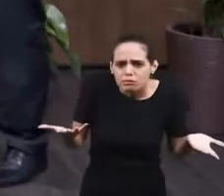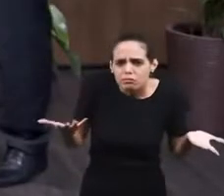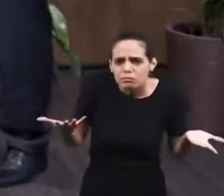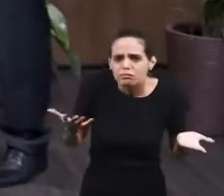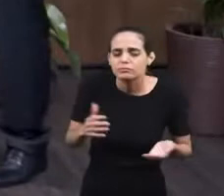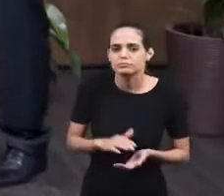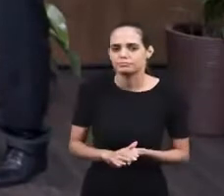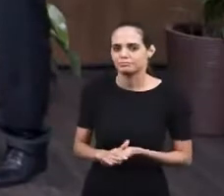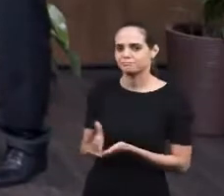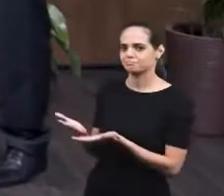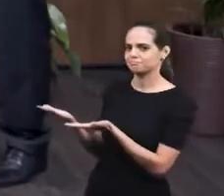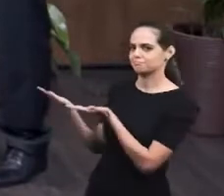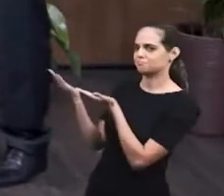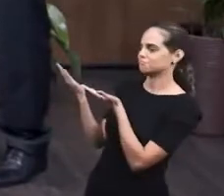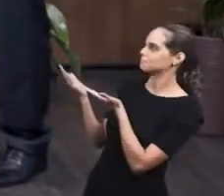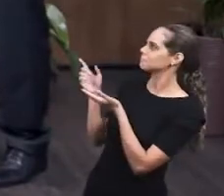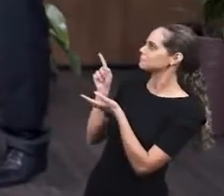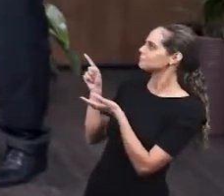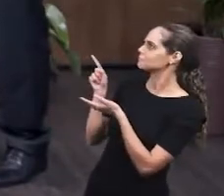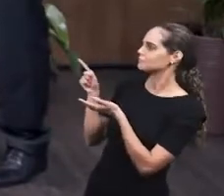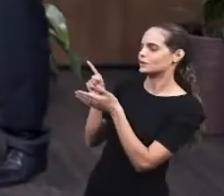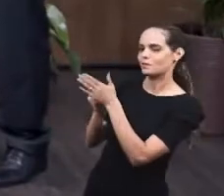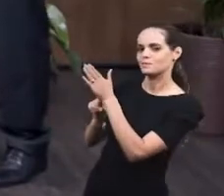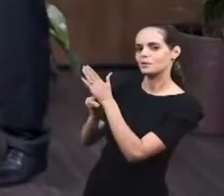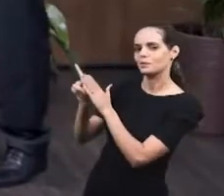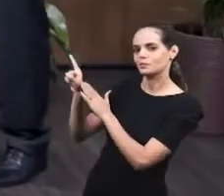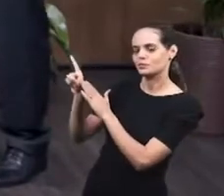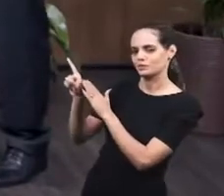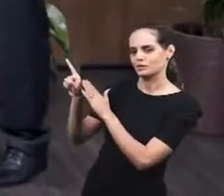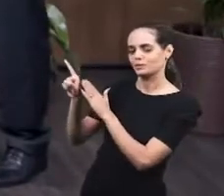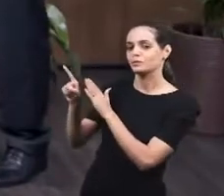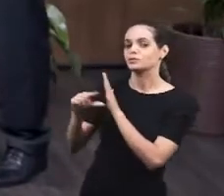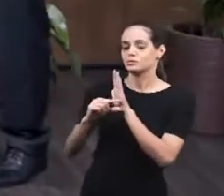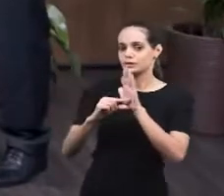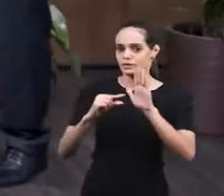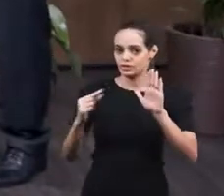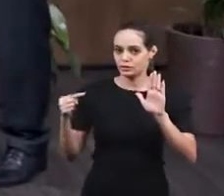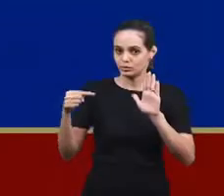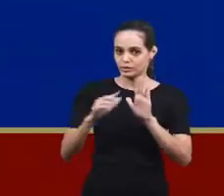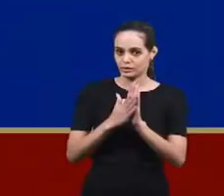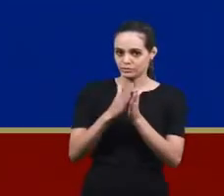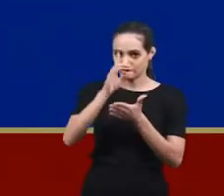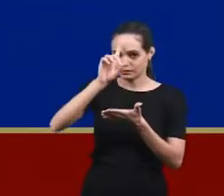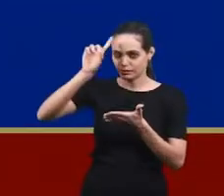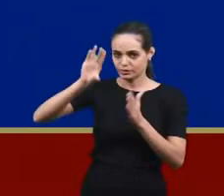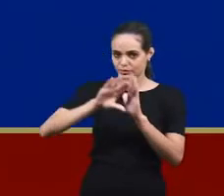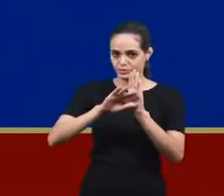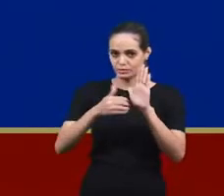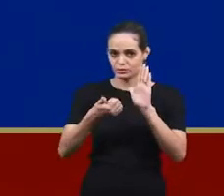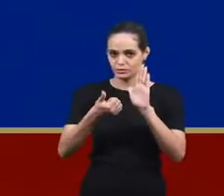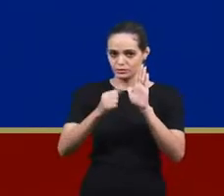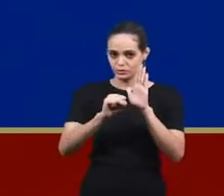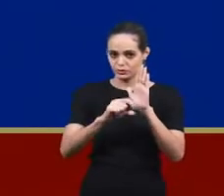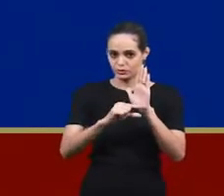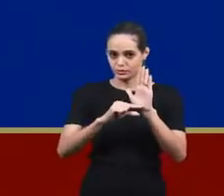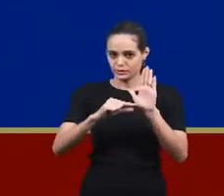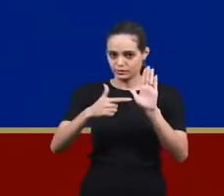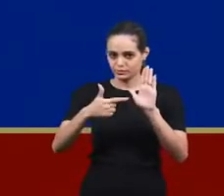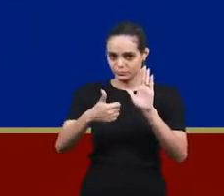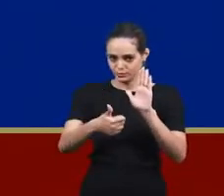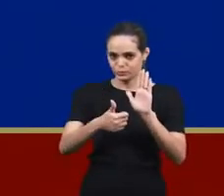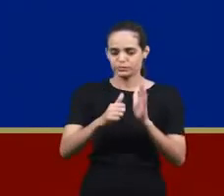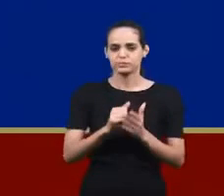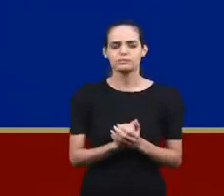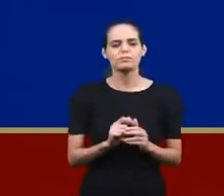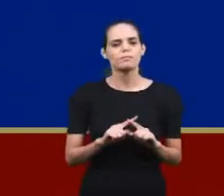how often should I forgive my brother? And it's the question that is displayed here, projected in verse 21, the word of God, Matthew chapter 18,